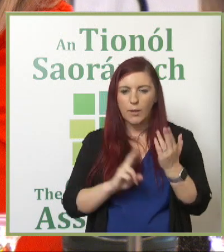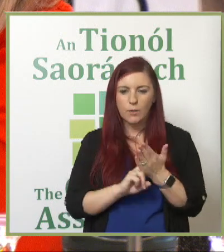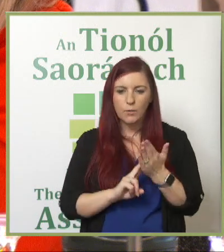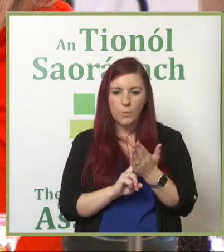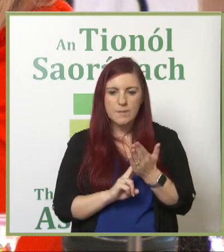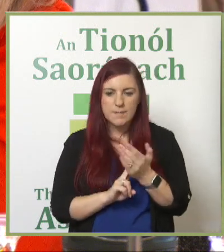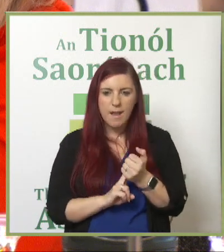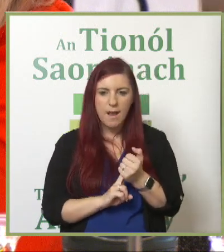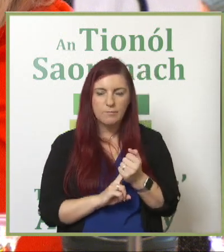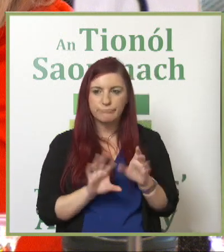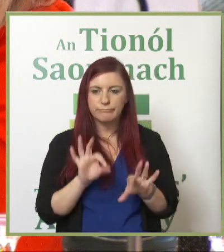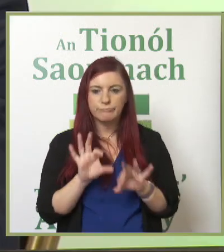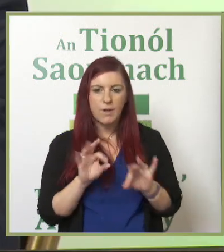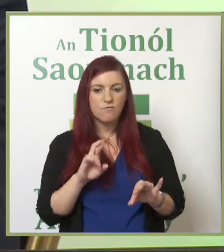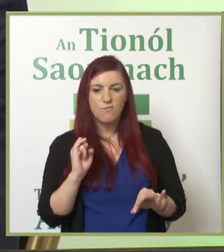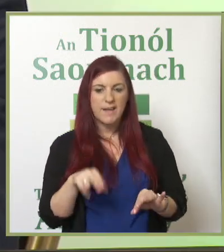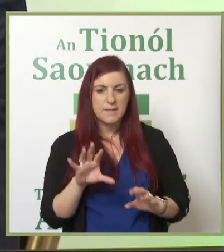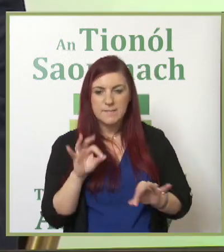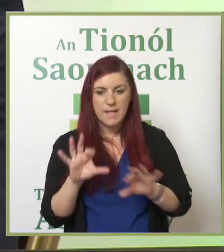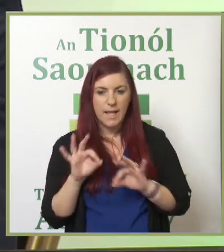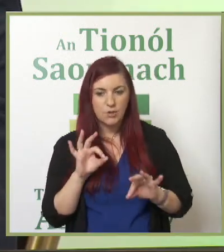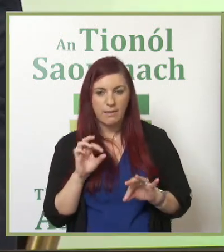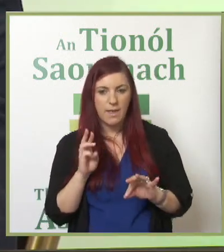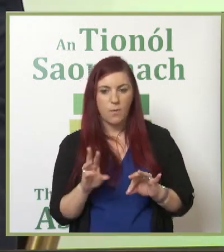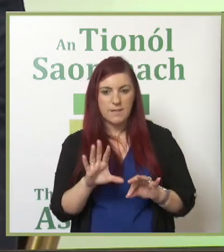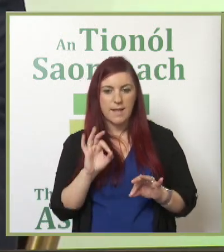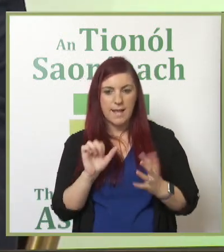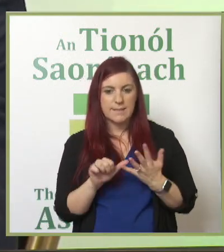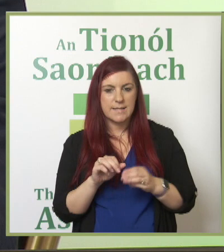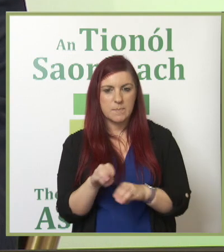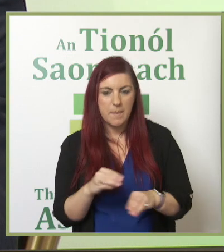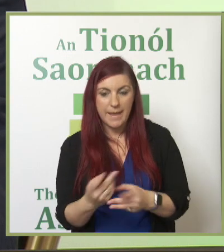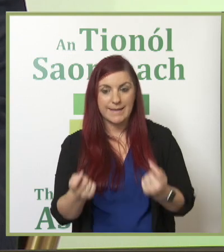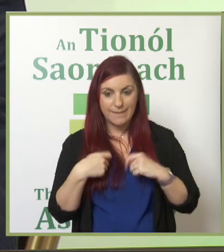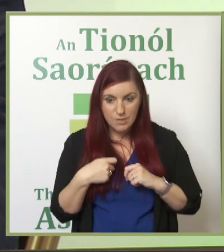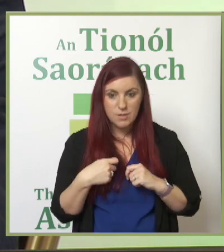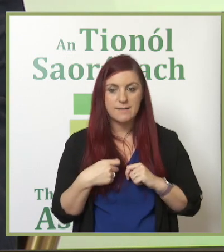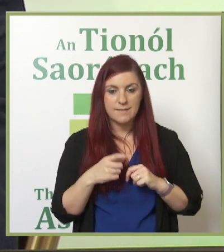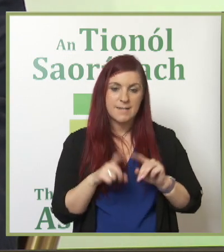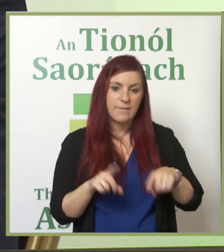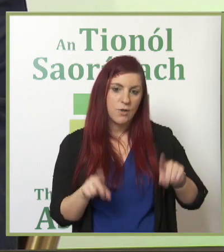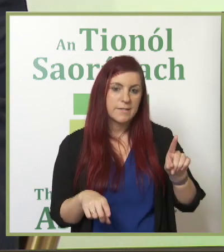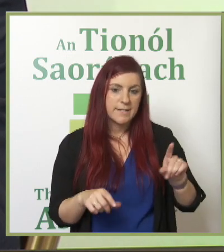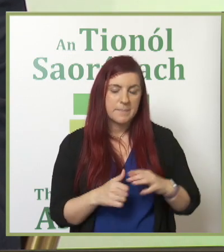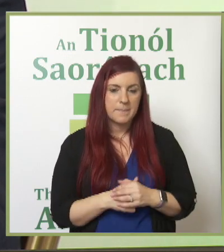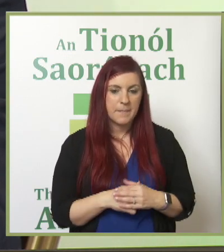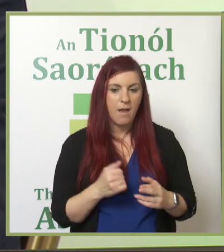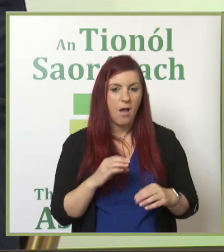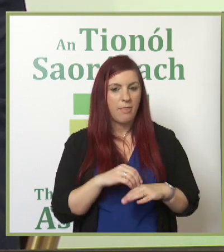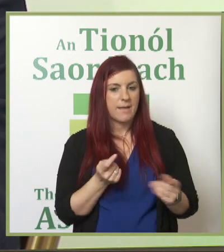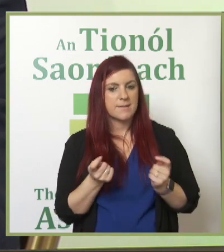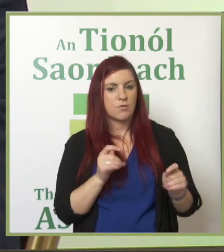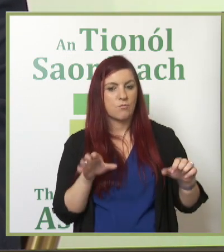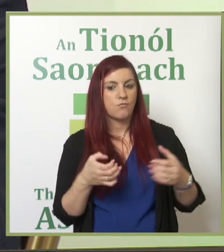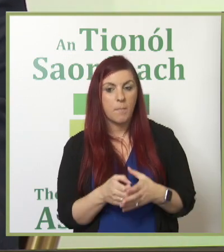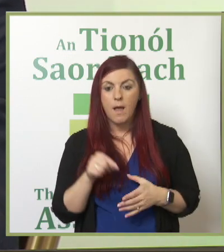famous random selection process to select 6 people that give us a bit of diversity and within the steering group. It's a group